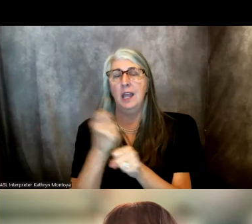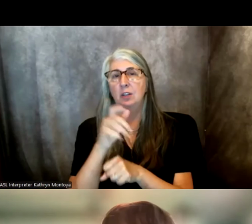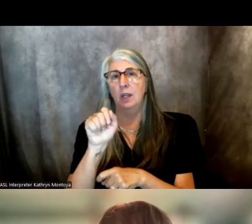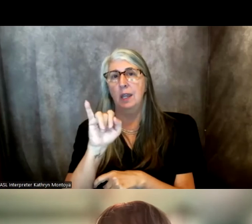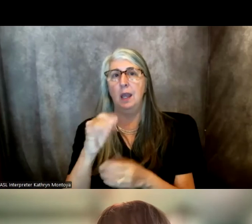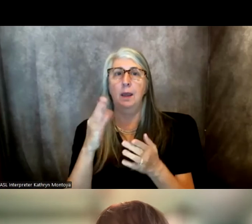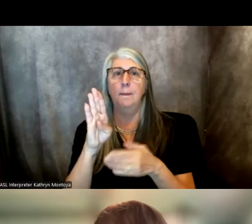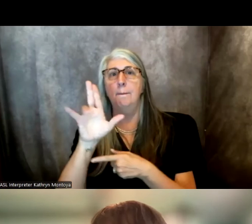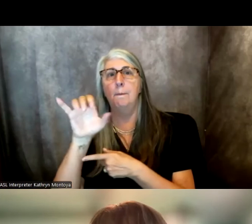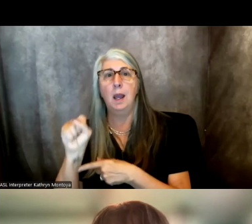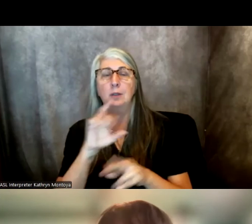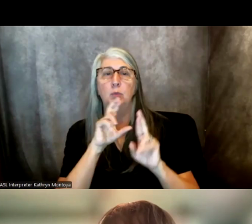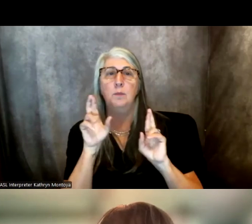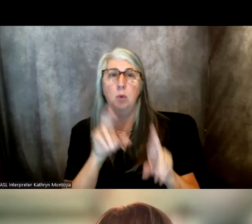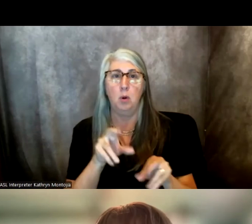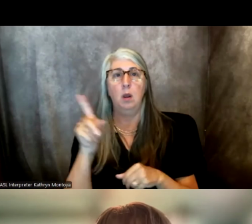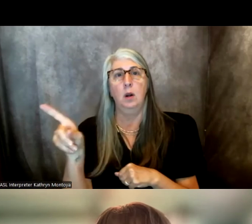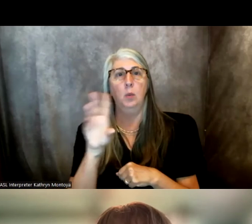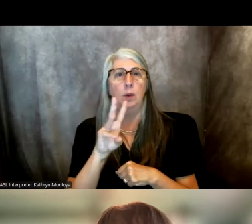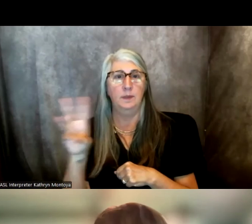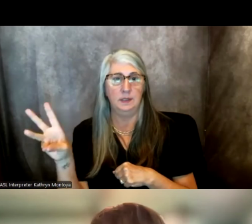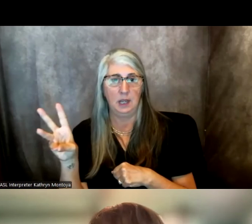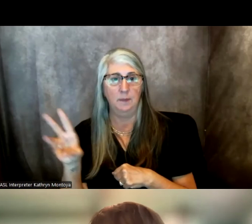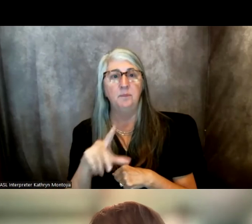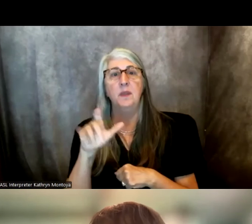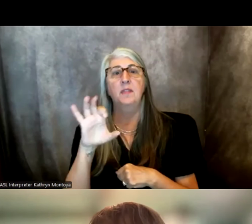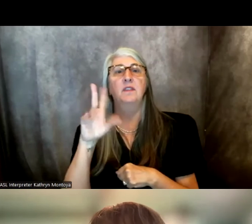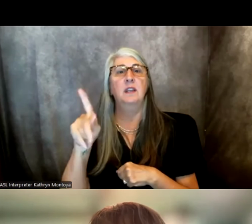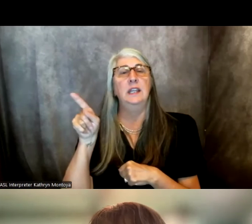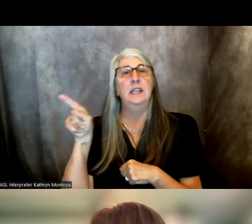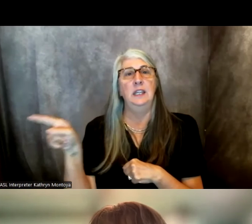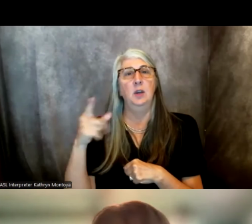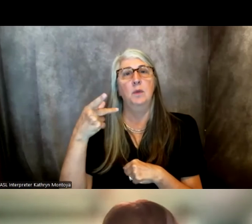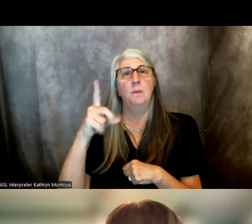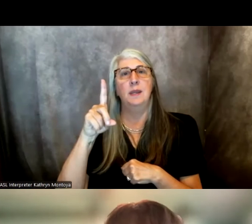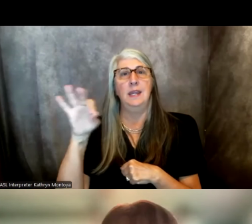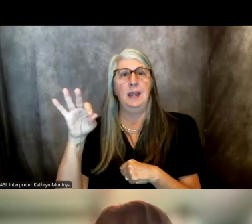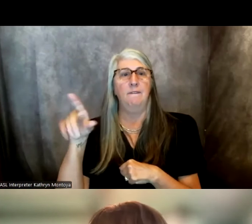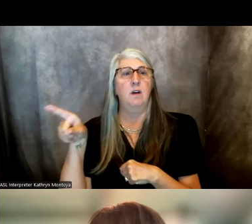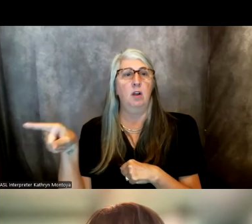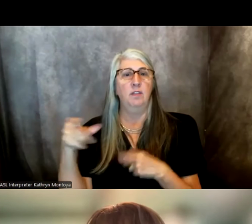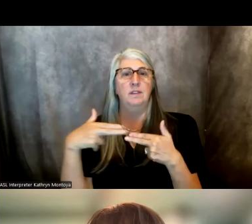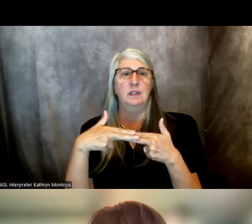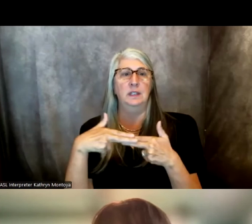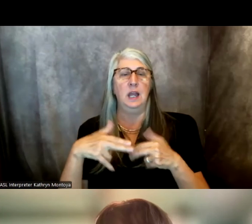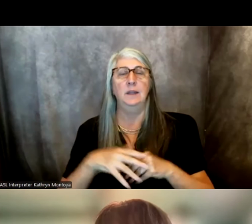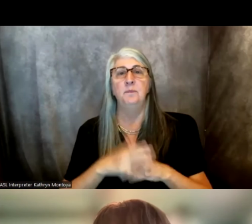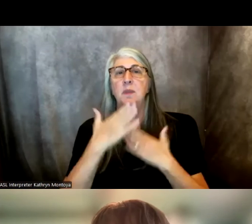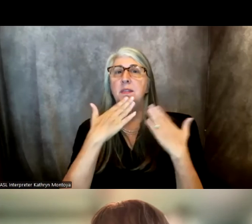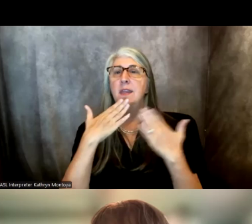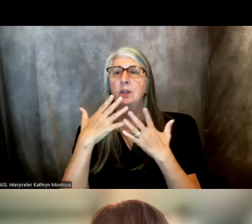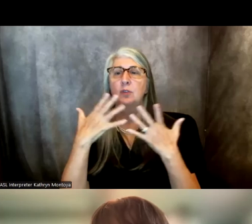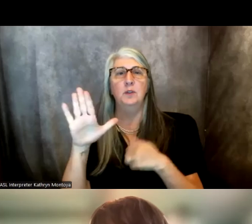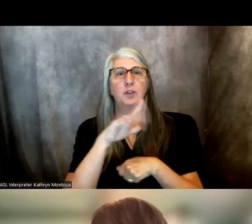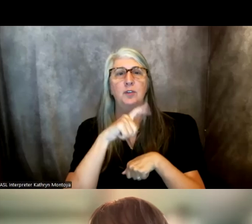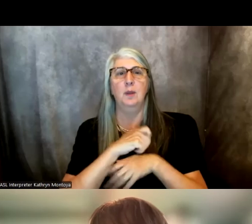report that's available on our website, and it's linked as a PDF below on the slides. So thank you so much for your time. It's a pleasure to